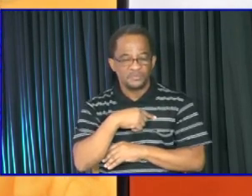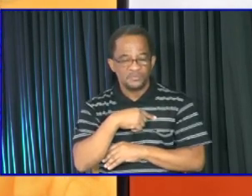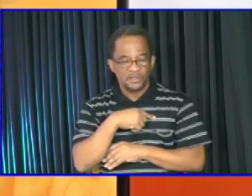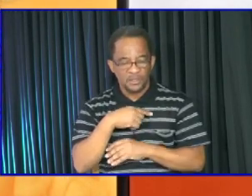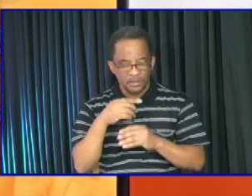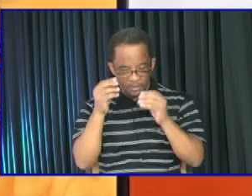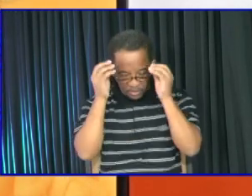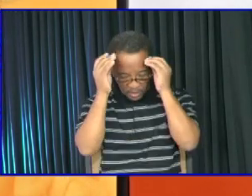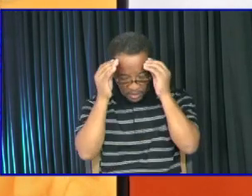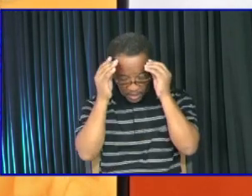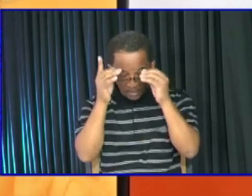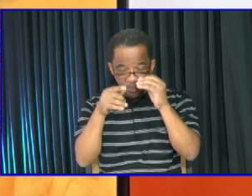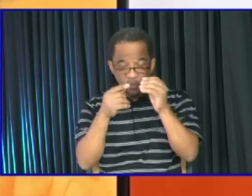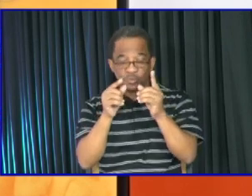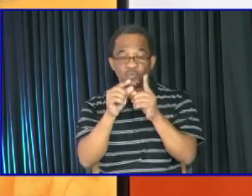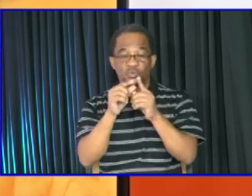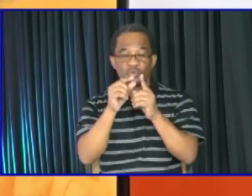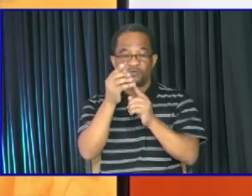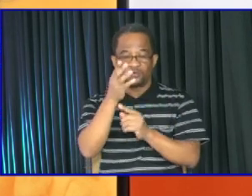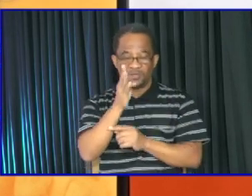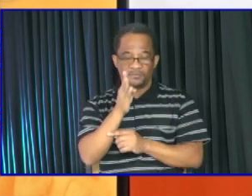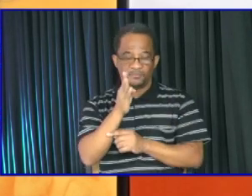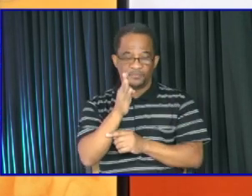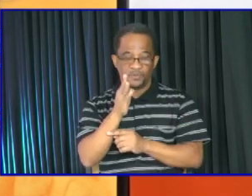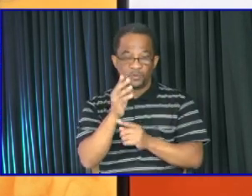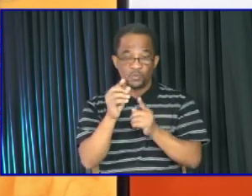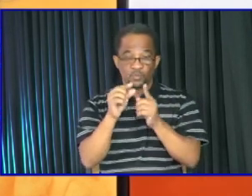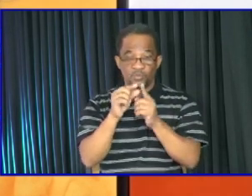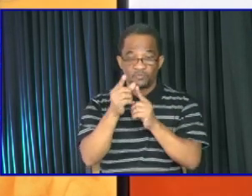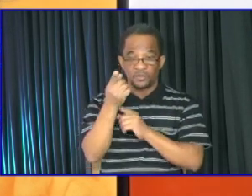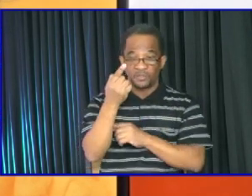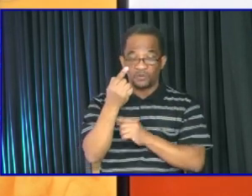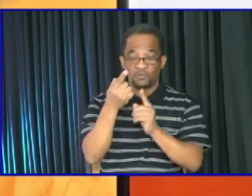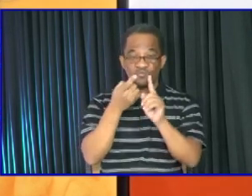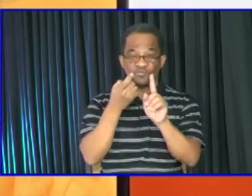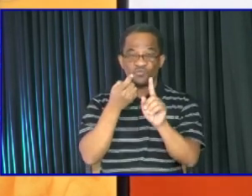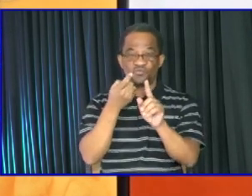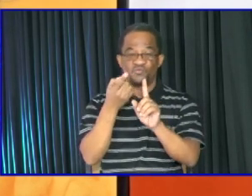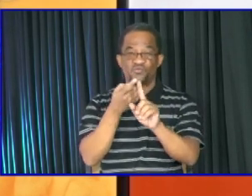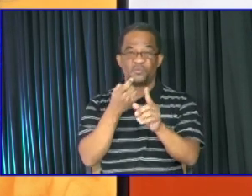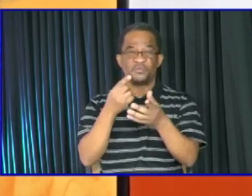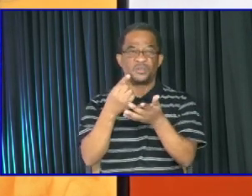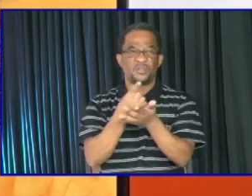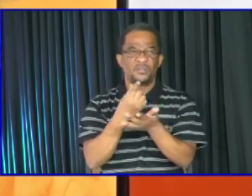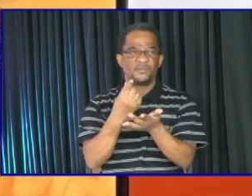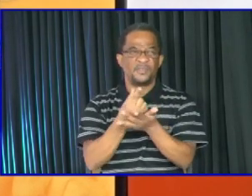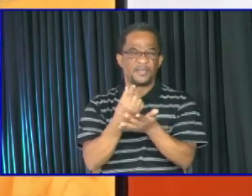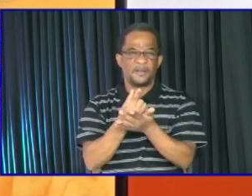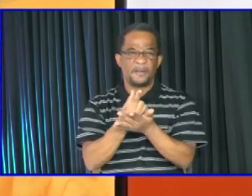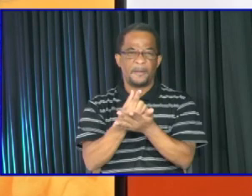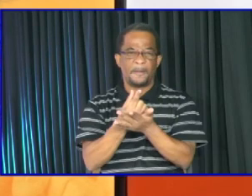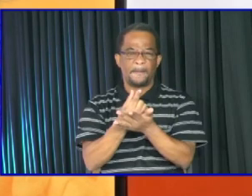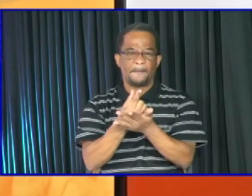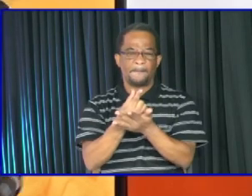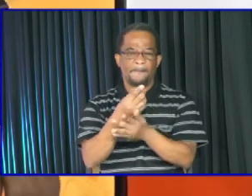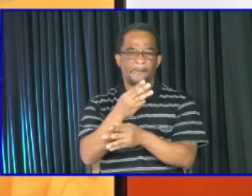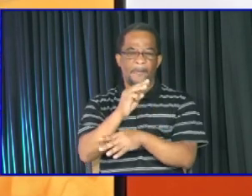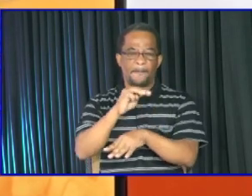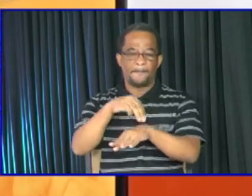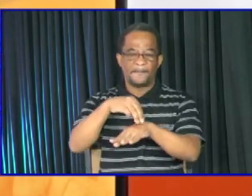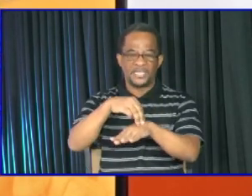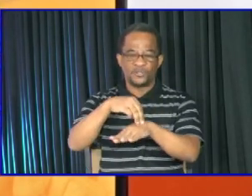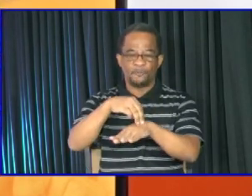God. The Word of God comes to us from the Gospel according to Matthew,